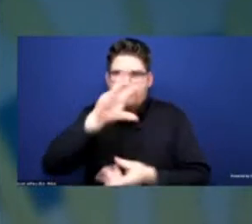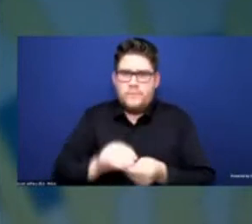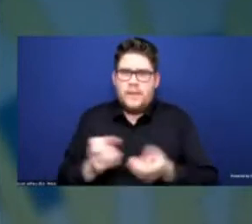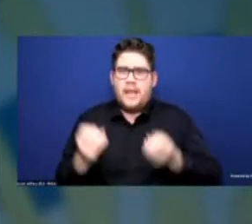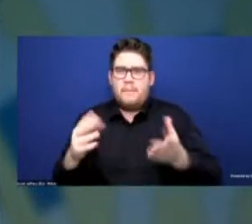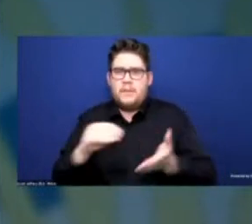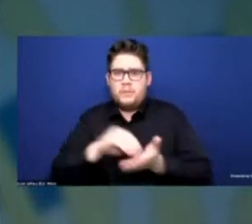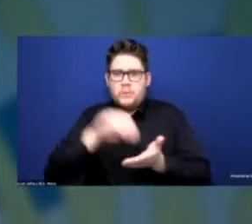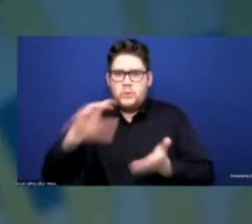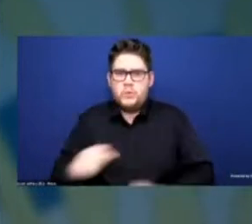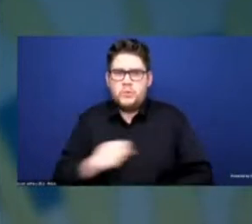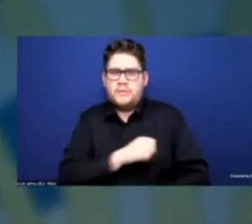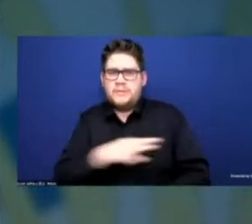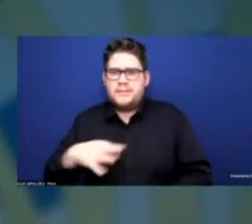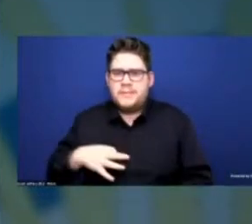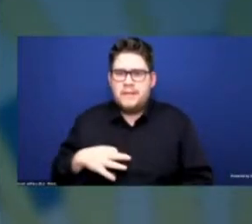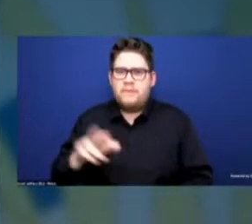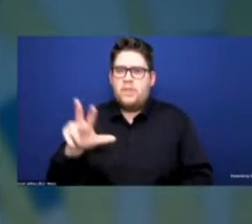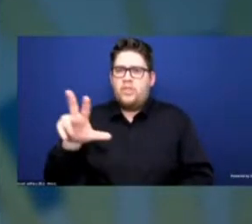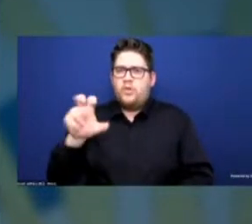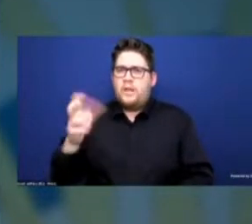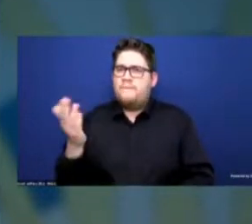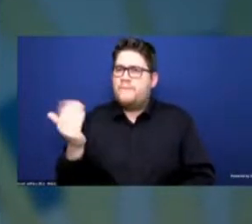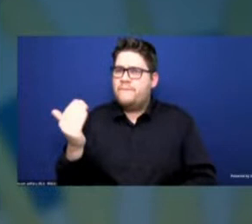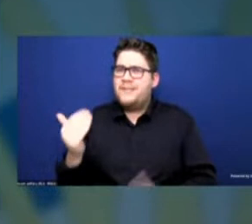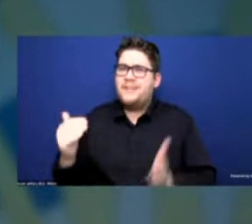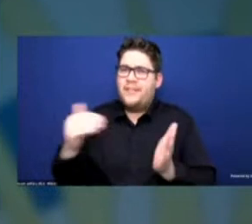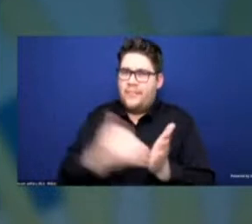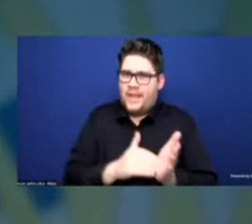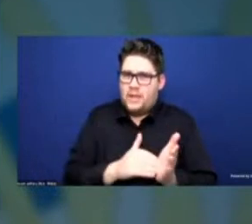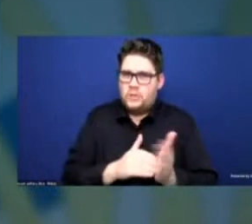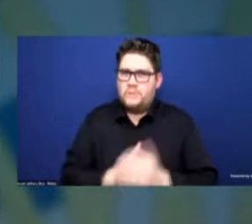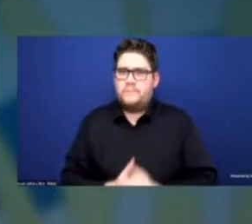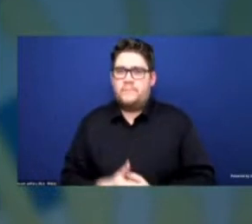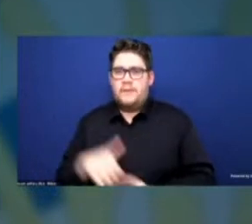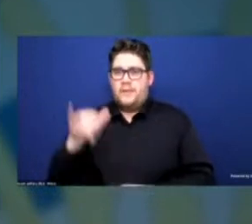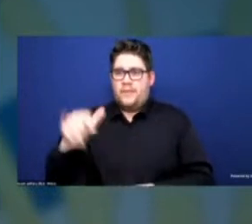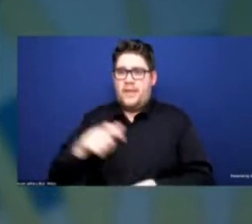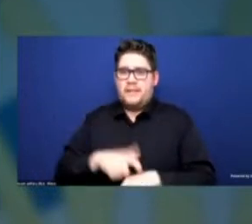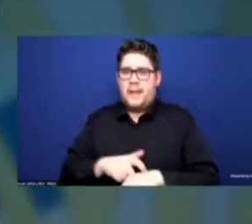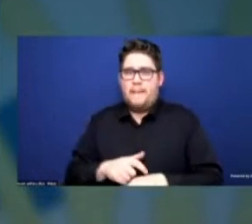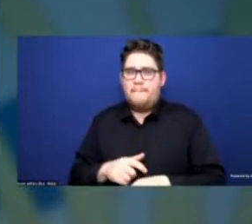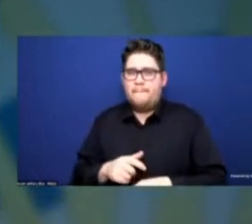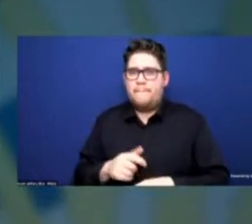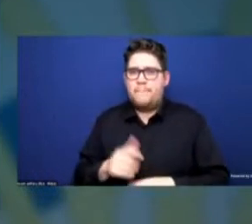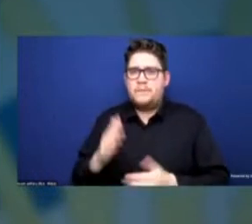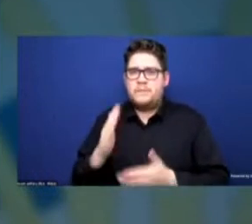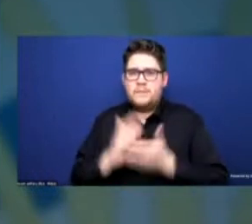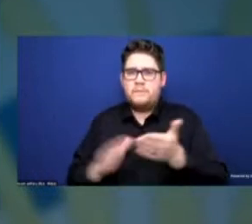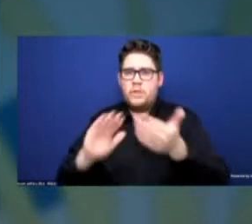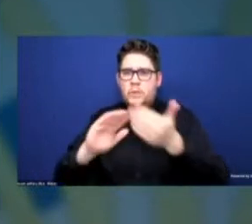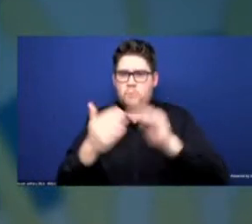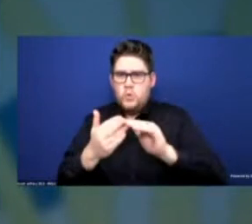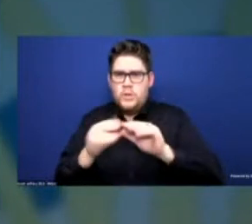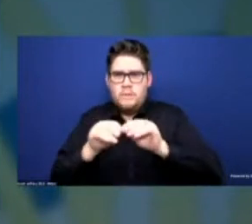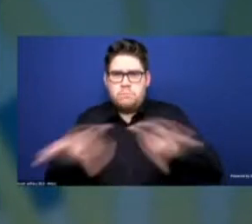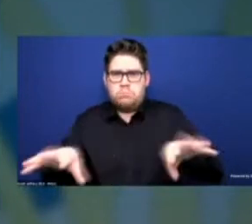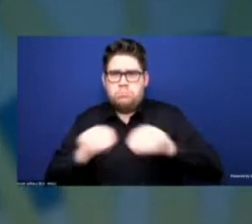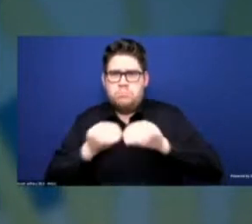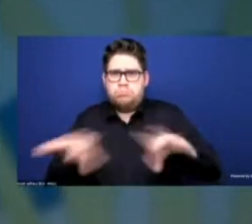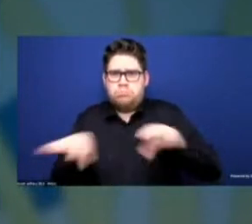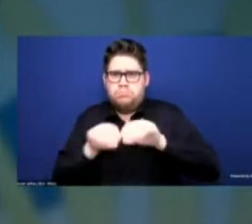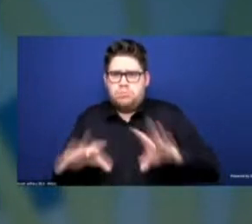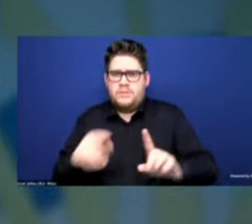that period of time we had very high rates of transmission in some communities, in particular in Surrey and North Delta and